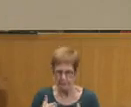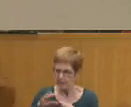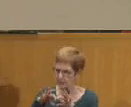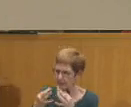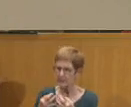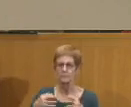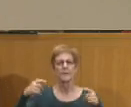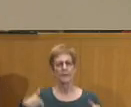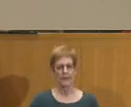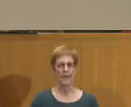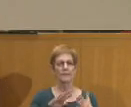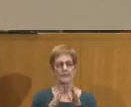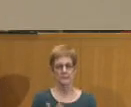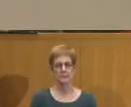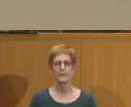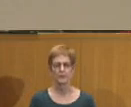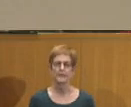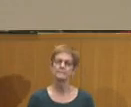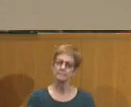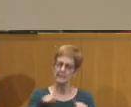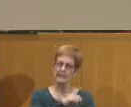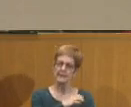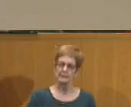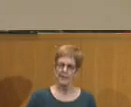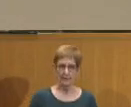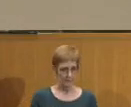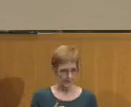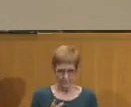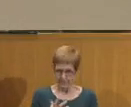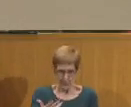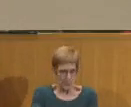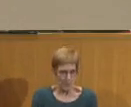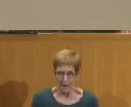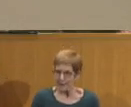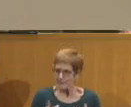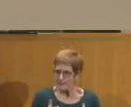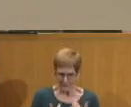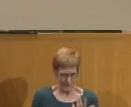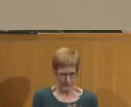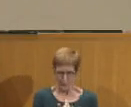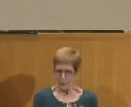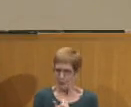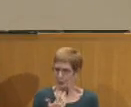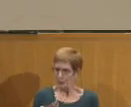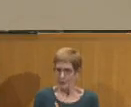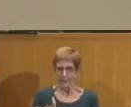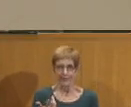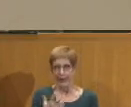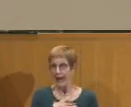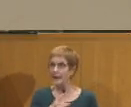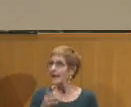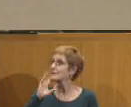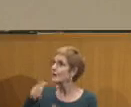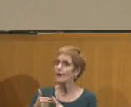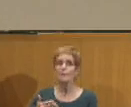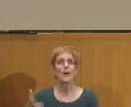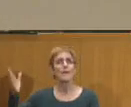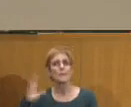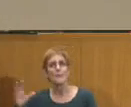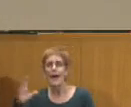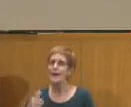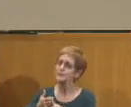LaSalle area. New investment by the Knight Foundation, continuing on the mayor's path of trying to get more private and philanthropic